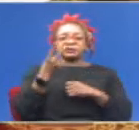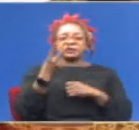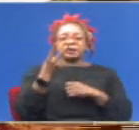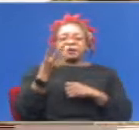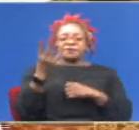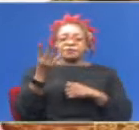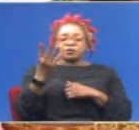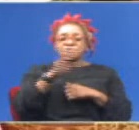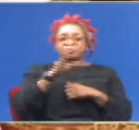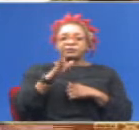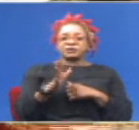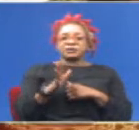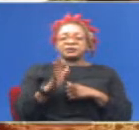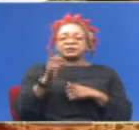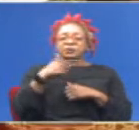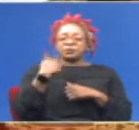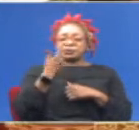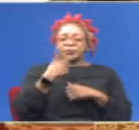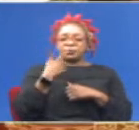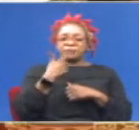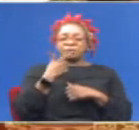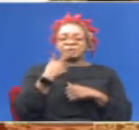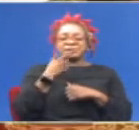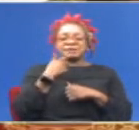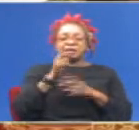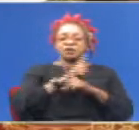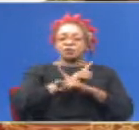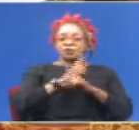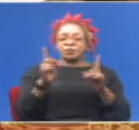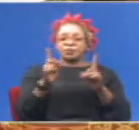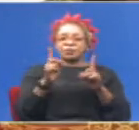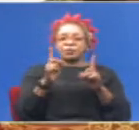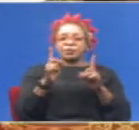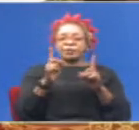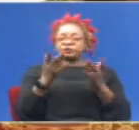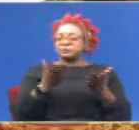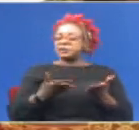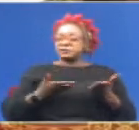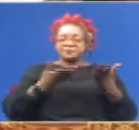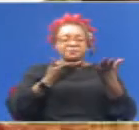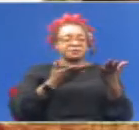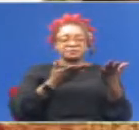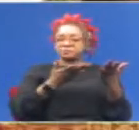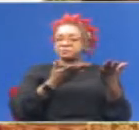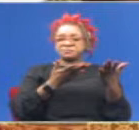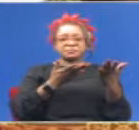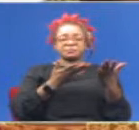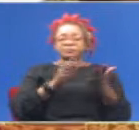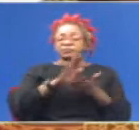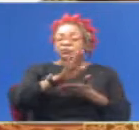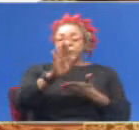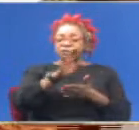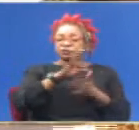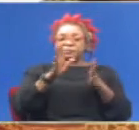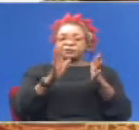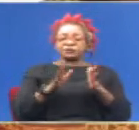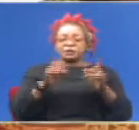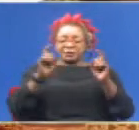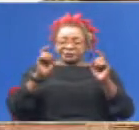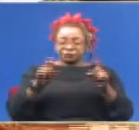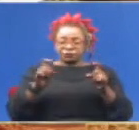commissioners who had said no to be sacrificed. want those commissioners to be